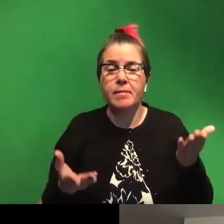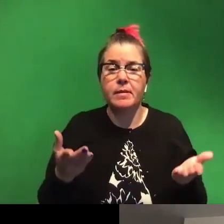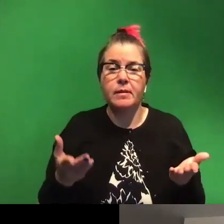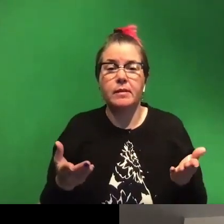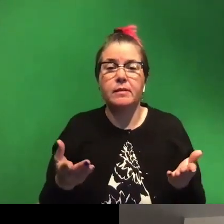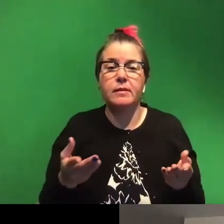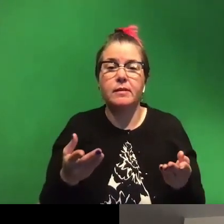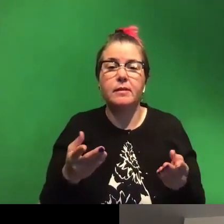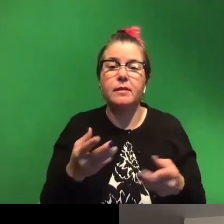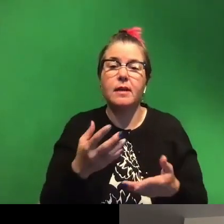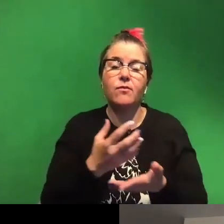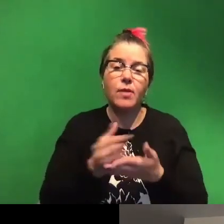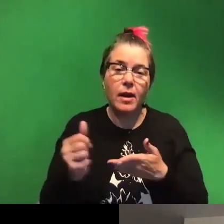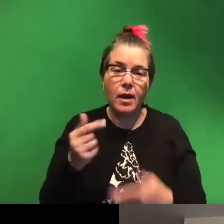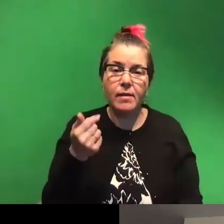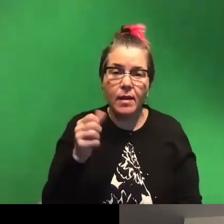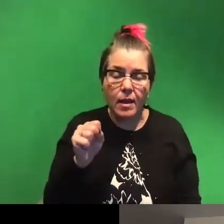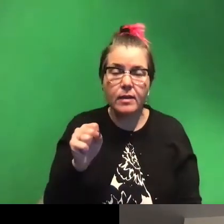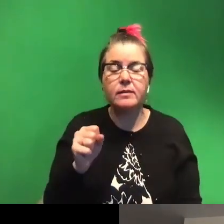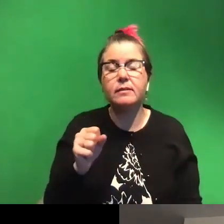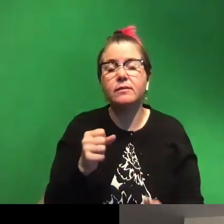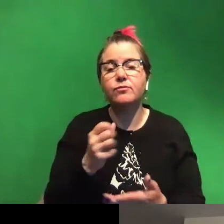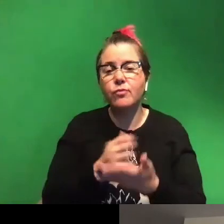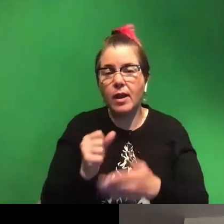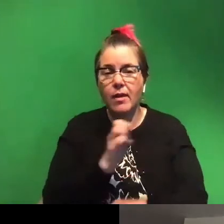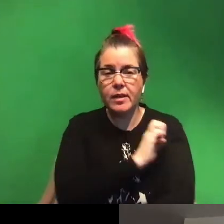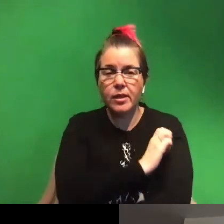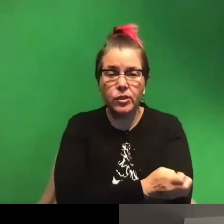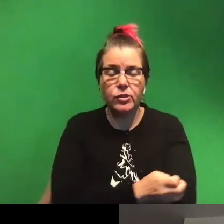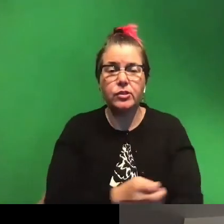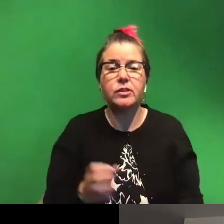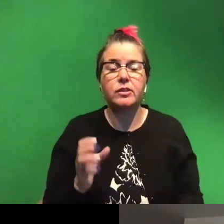that it's running out of gas or running out of energy. So it will